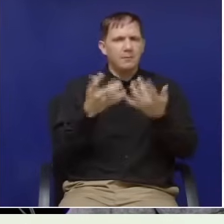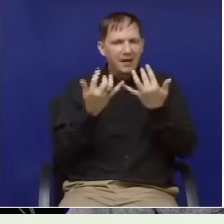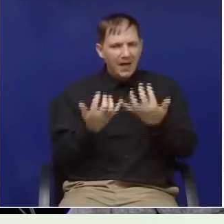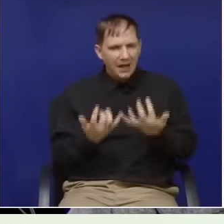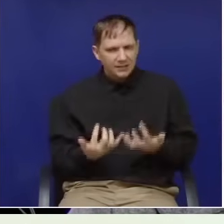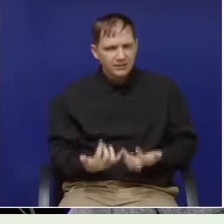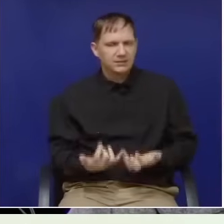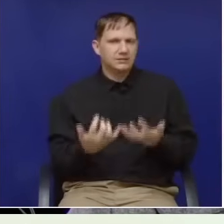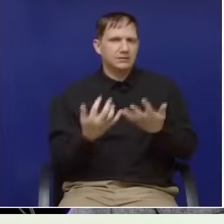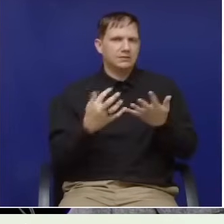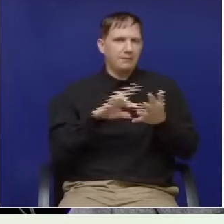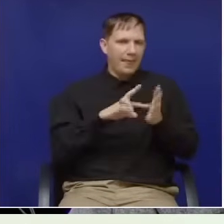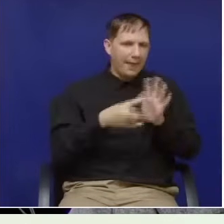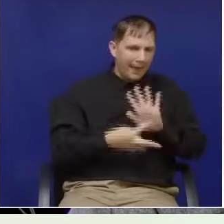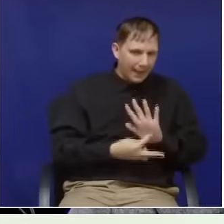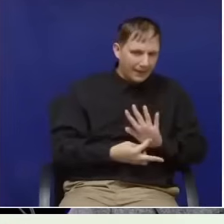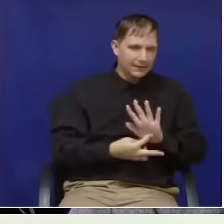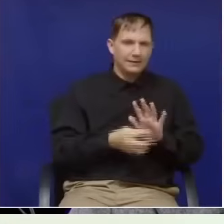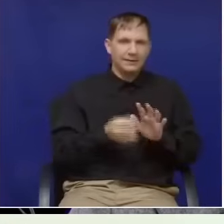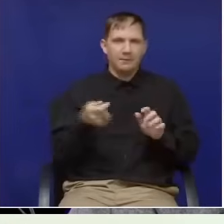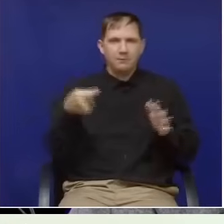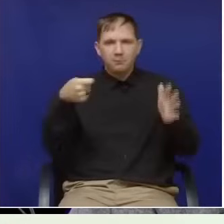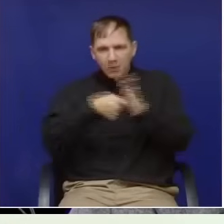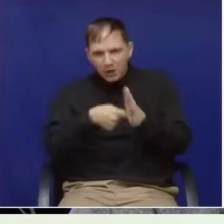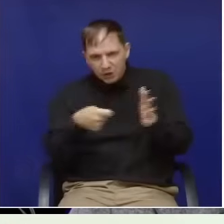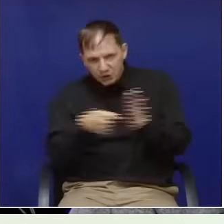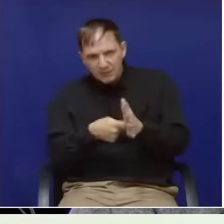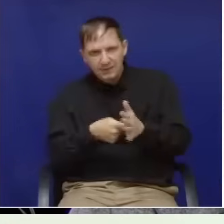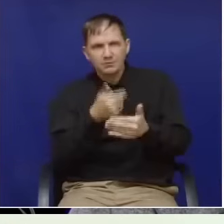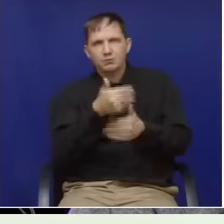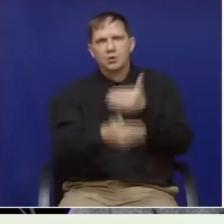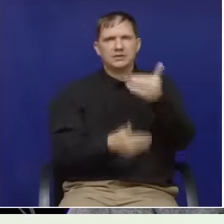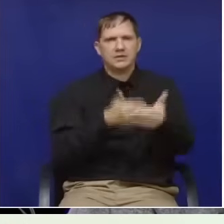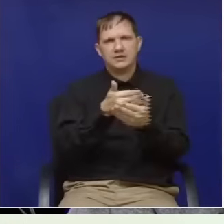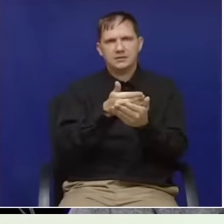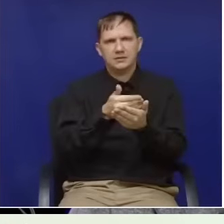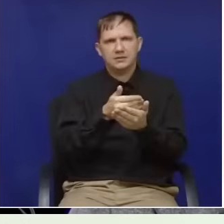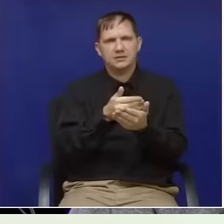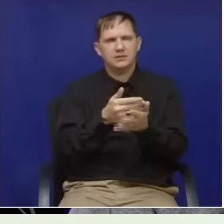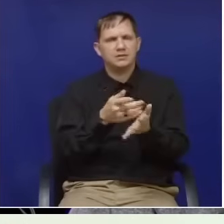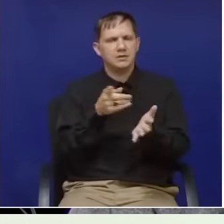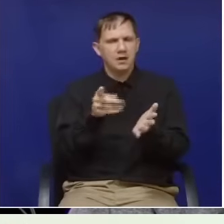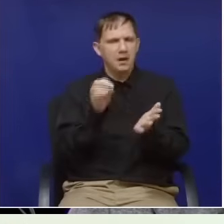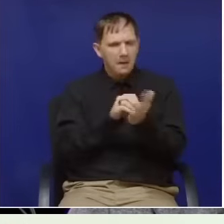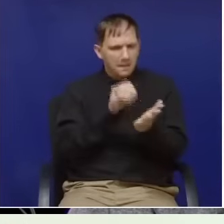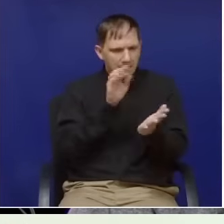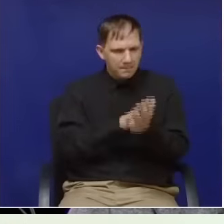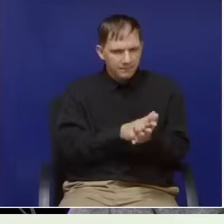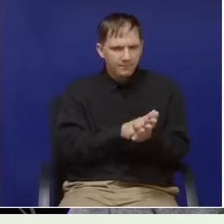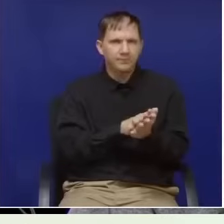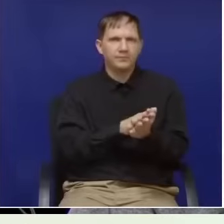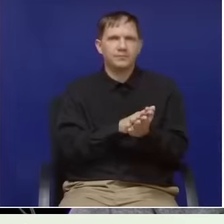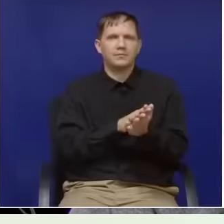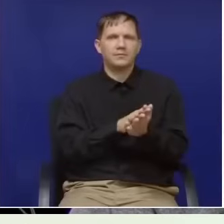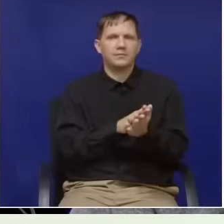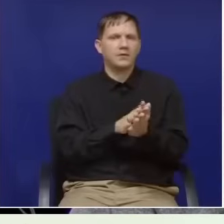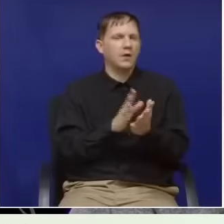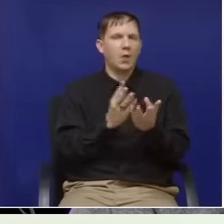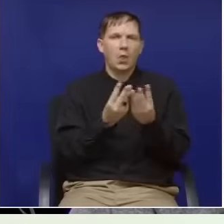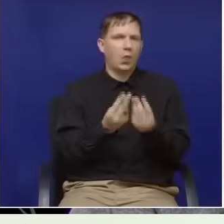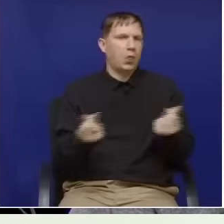prioritization, and oversight mechanism have resulted in these documented shortages persisting without